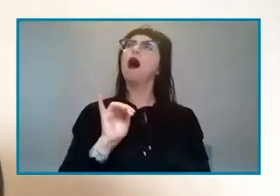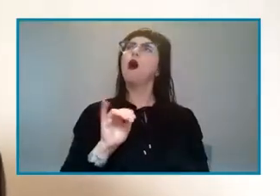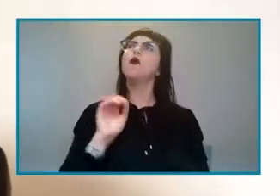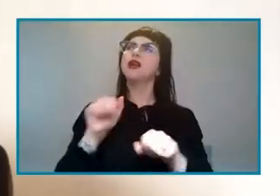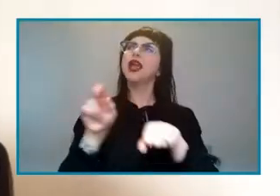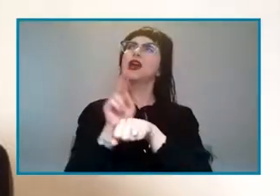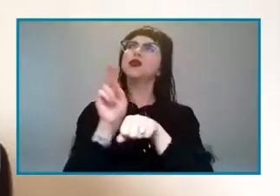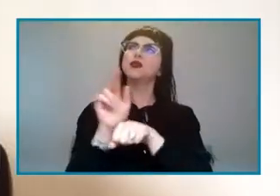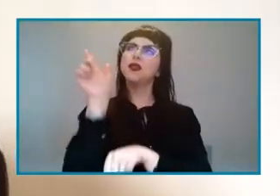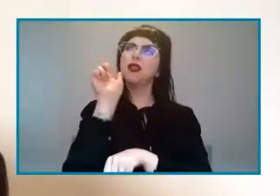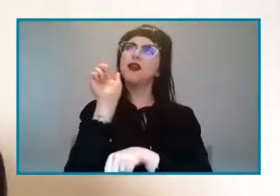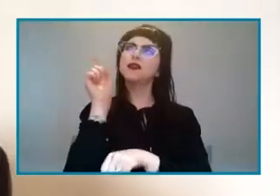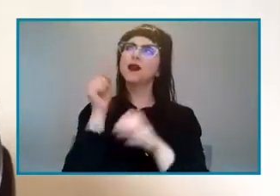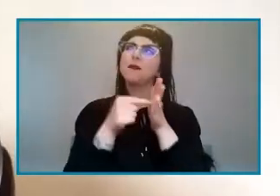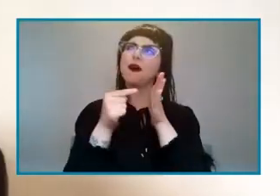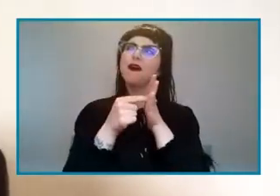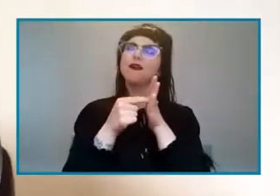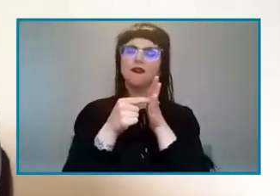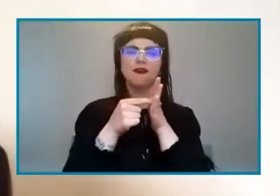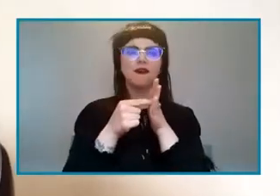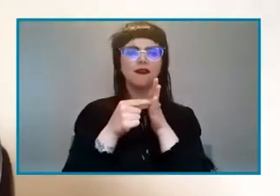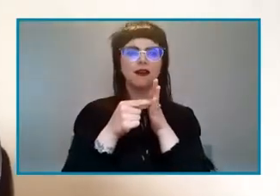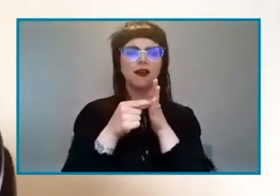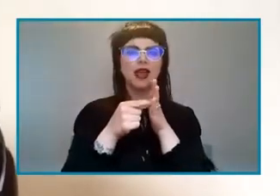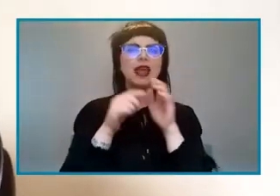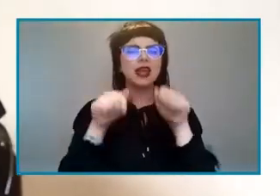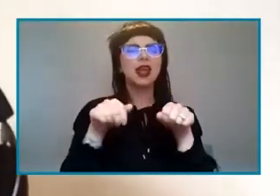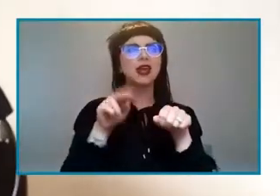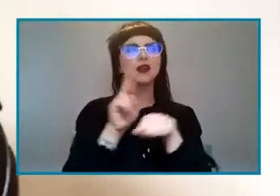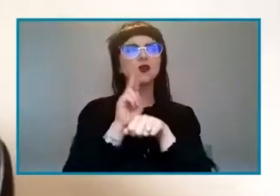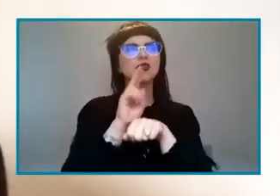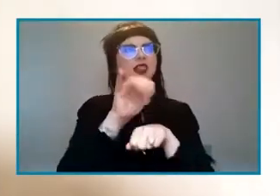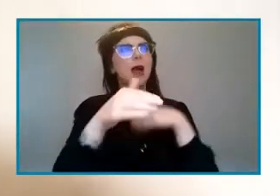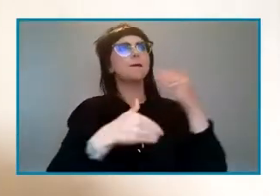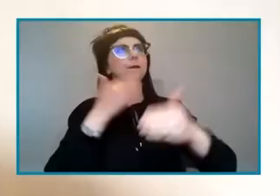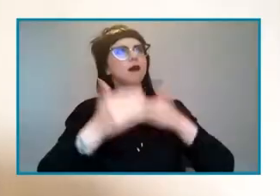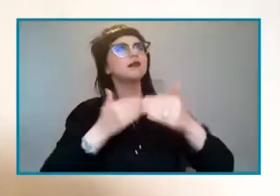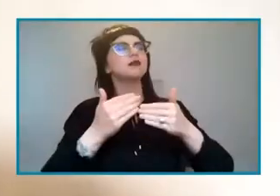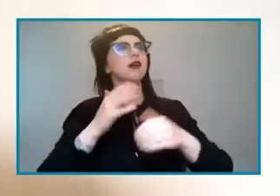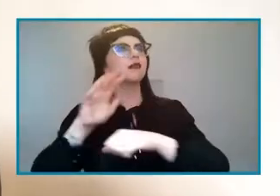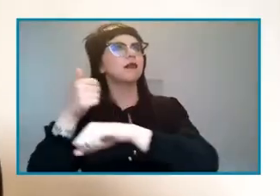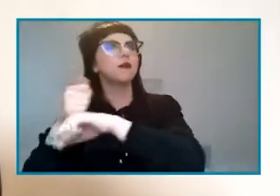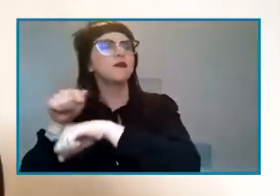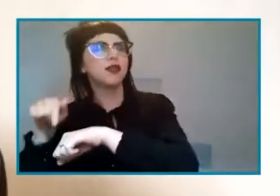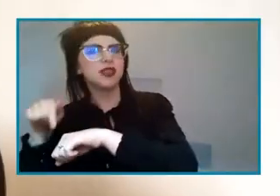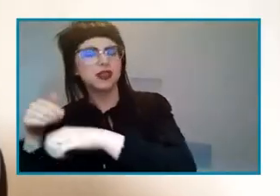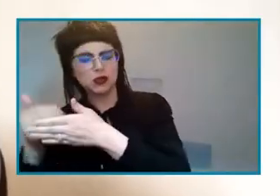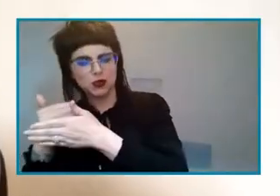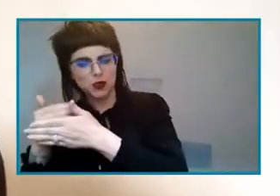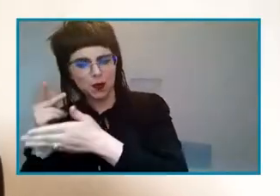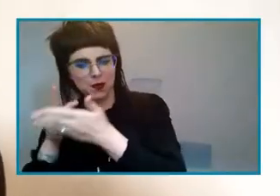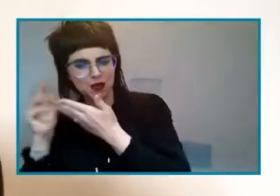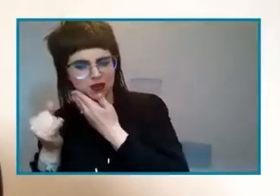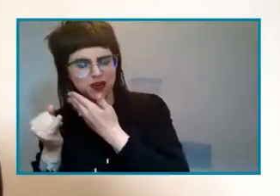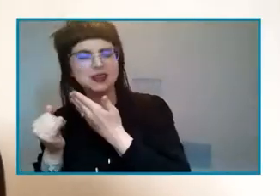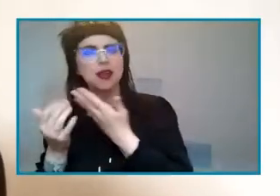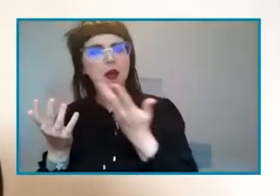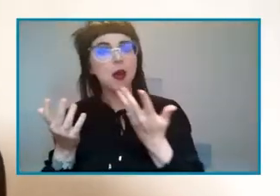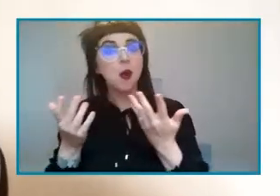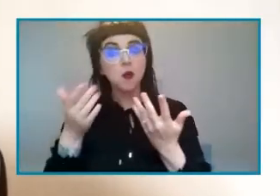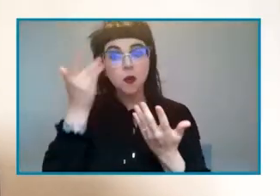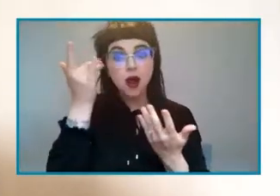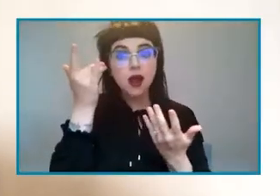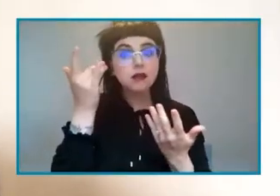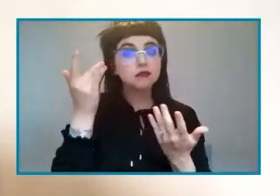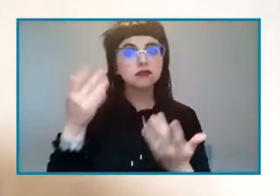model. Actually, we could go through that same process for this next thing, just so that, because it was so useful in narrowing